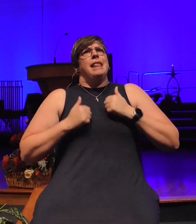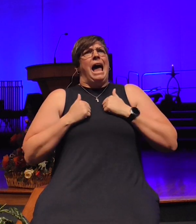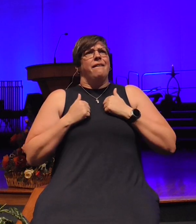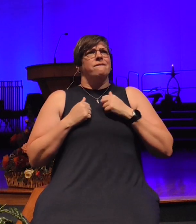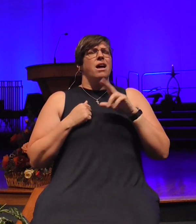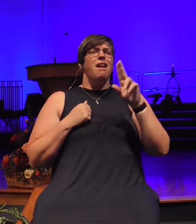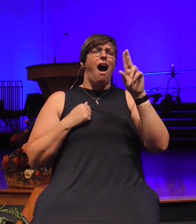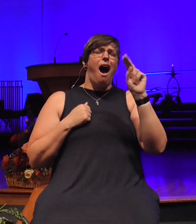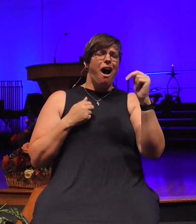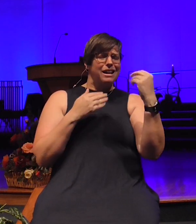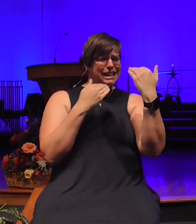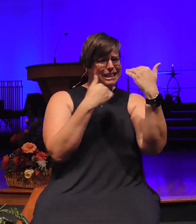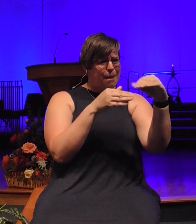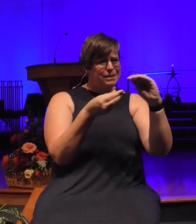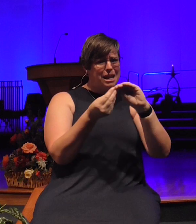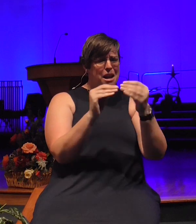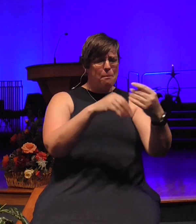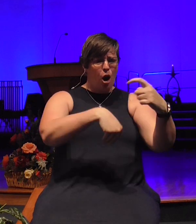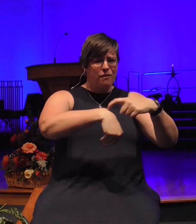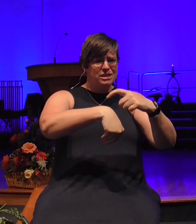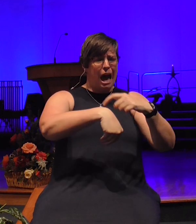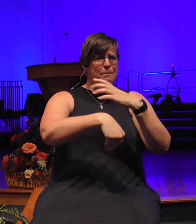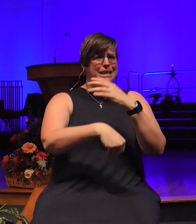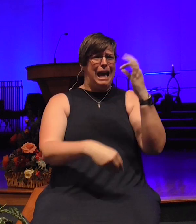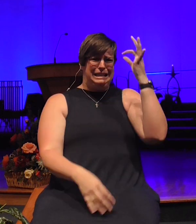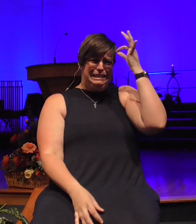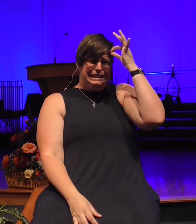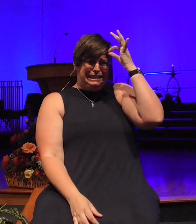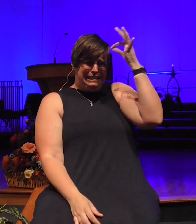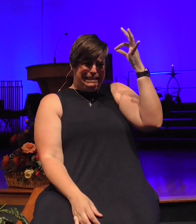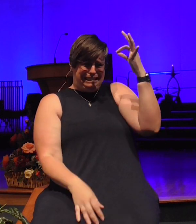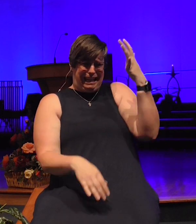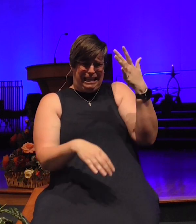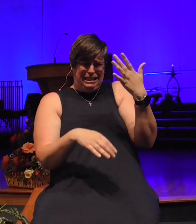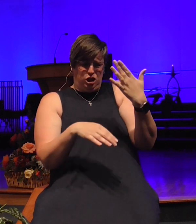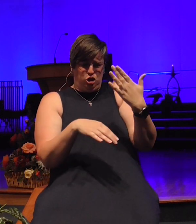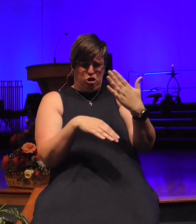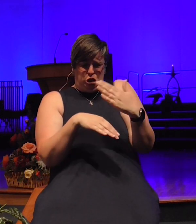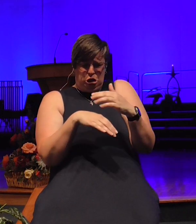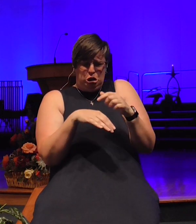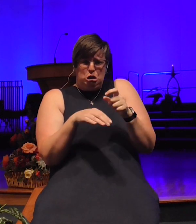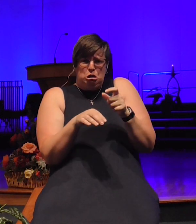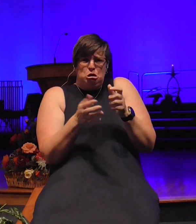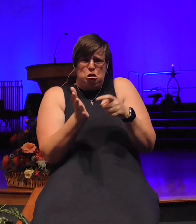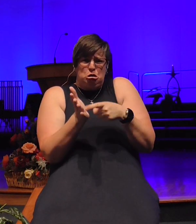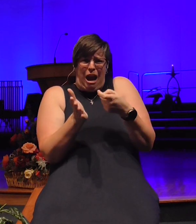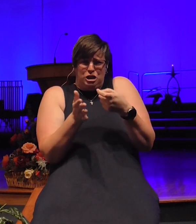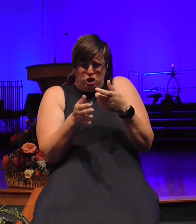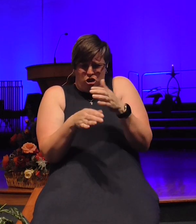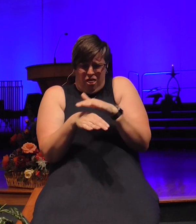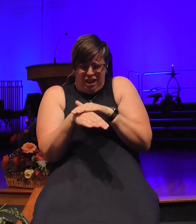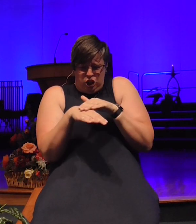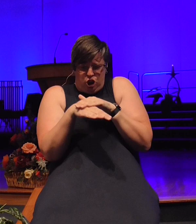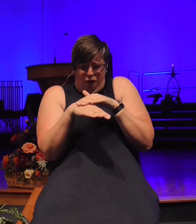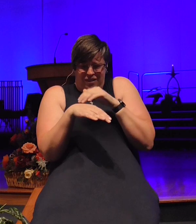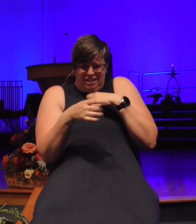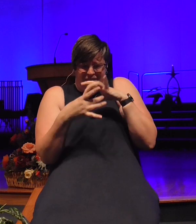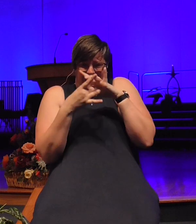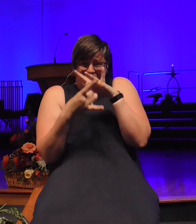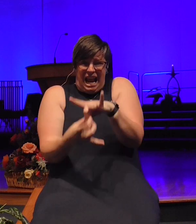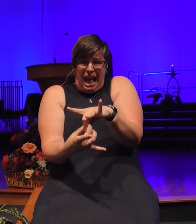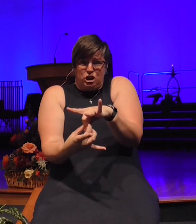number of times and barely even begin to scratch the surface of the perspectives and